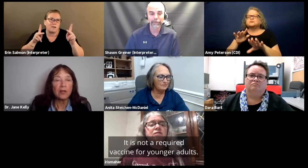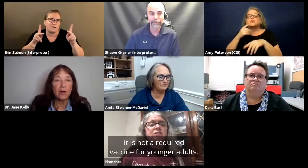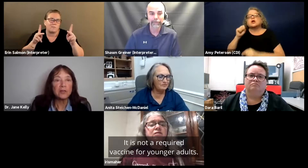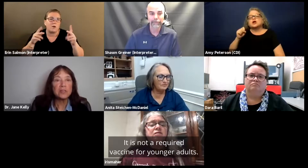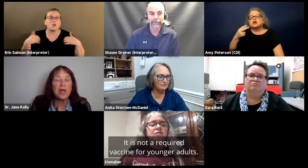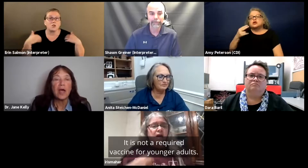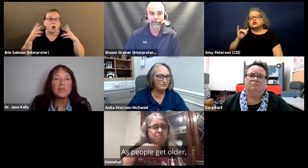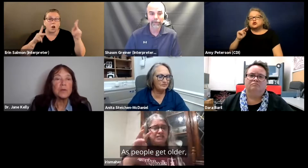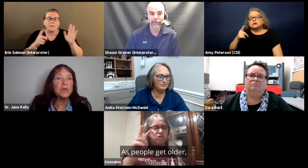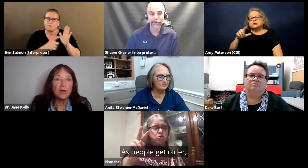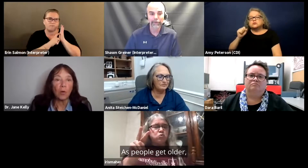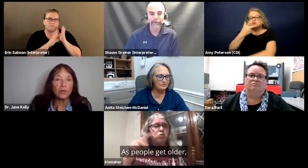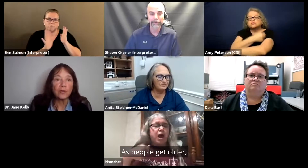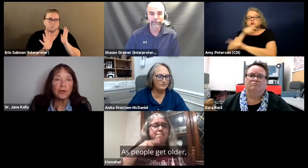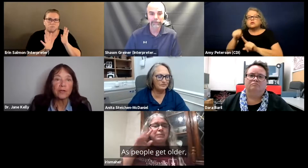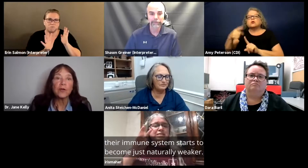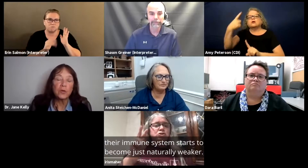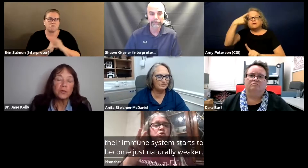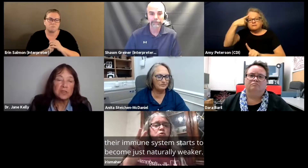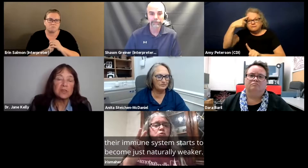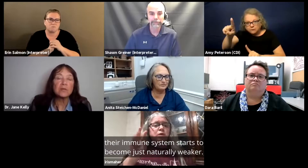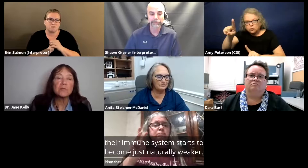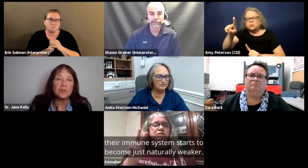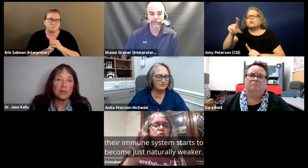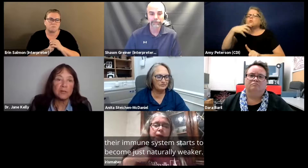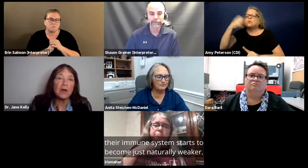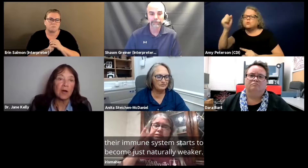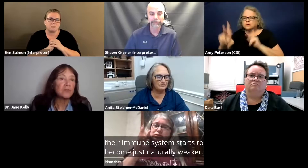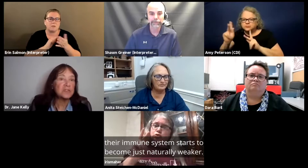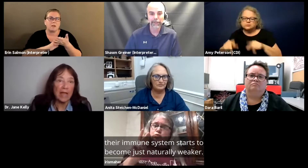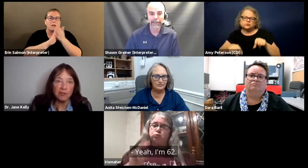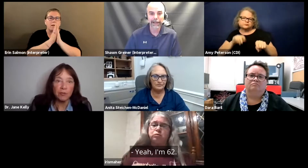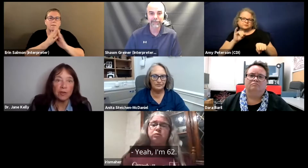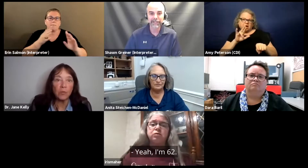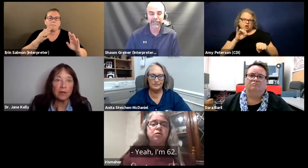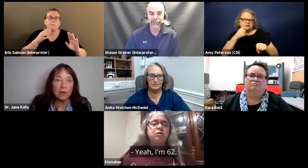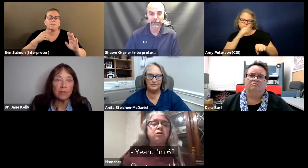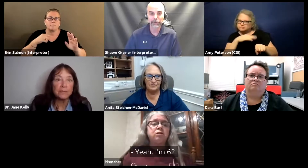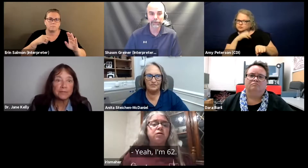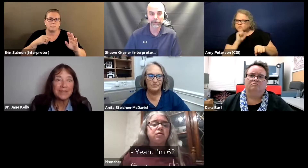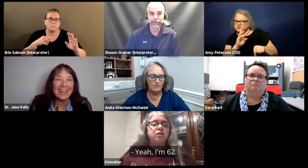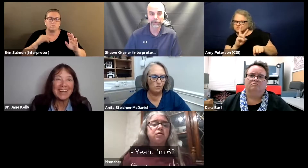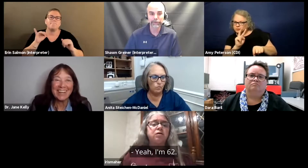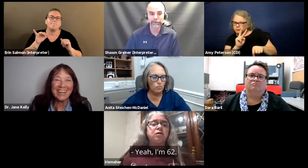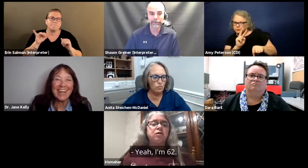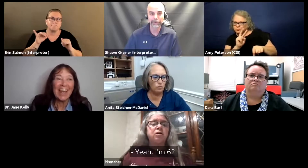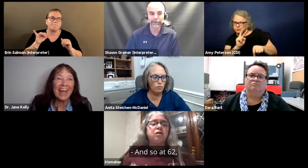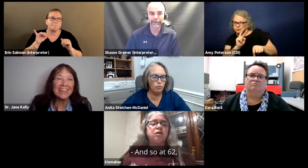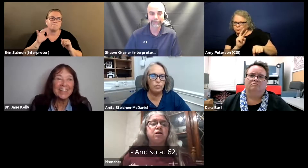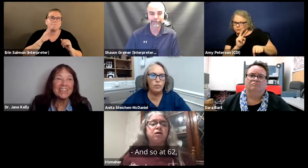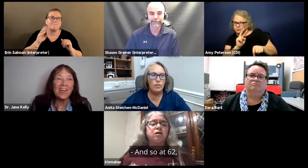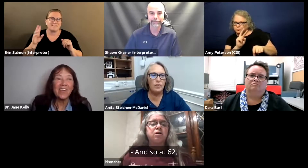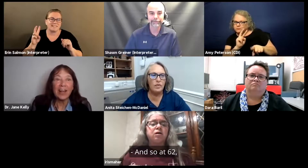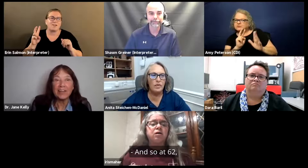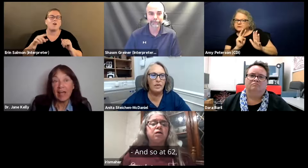younger adults. As people get older, their immune system starts to become just Yeah, I'm naturally 62. weaker.